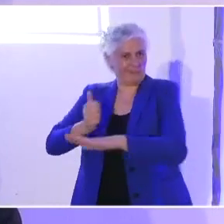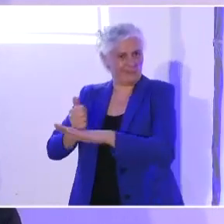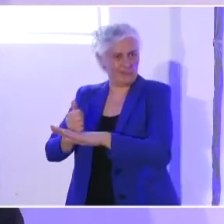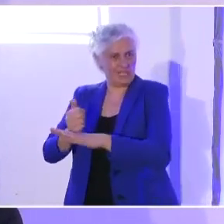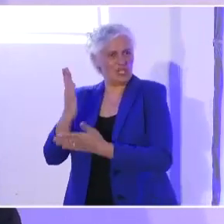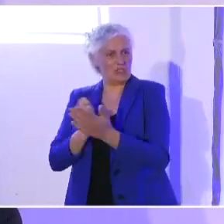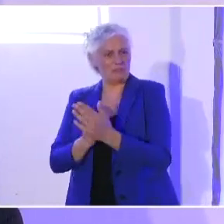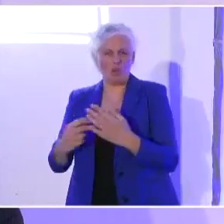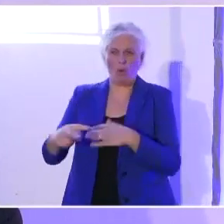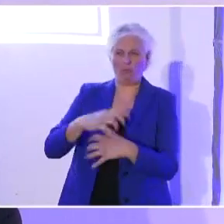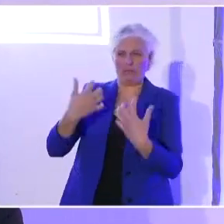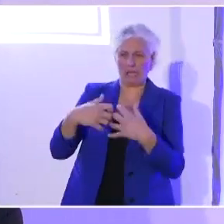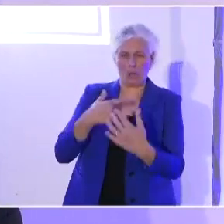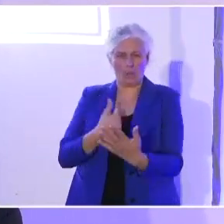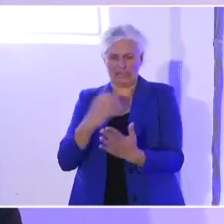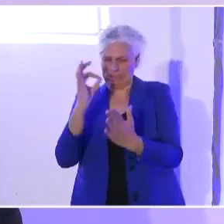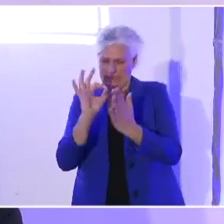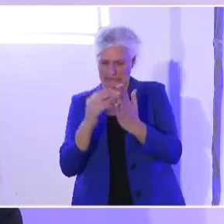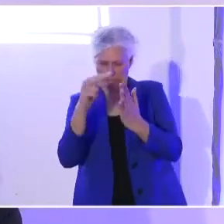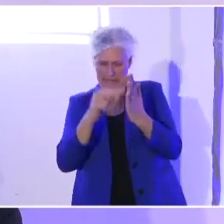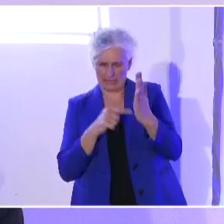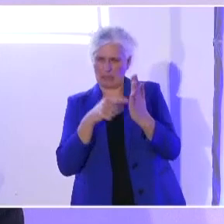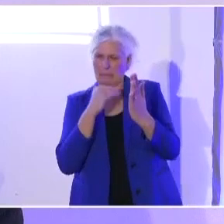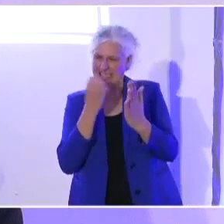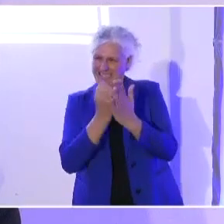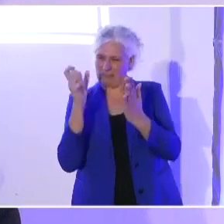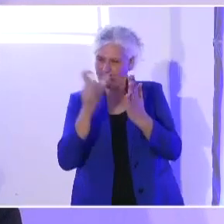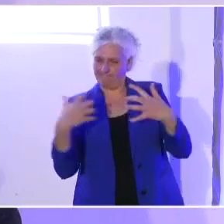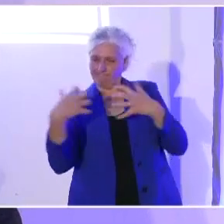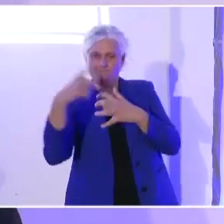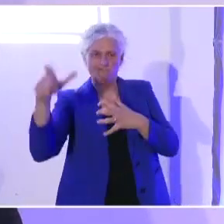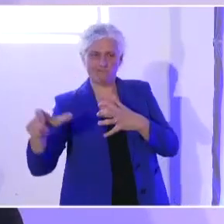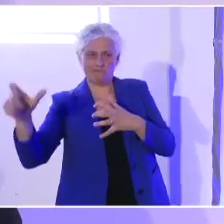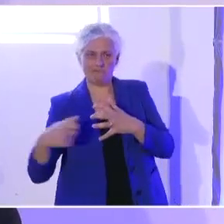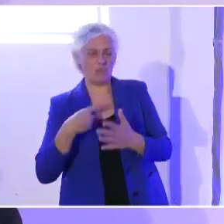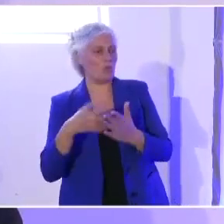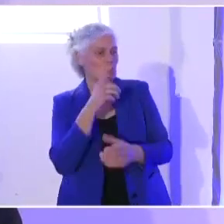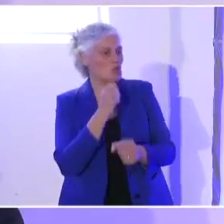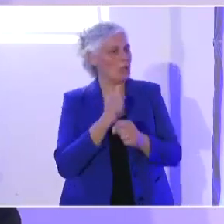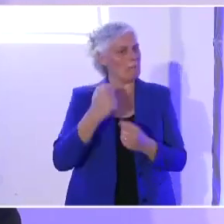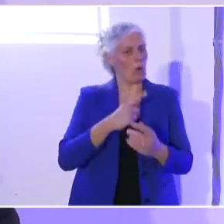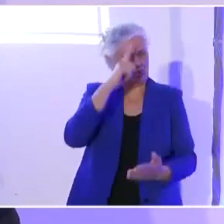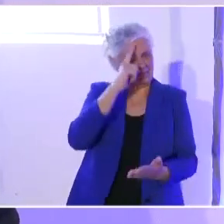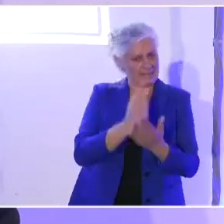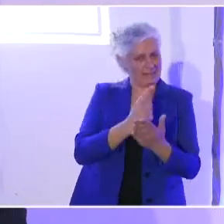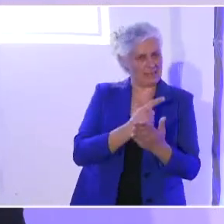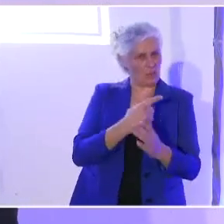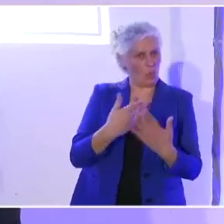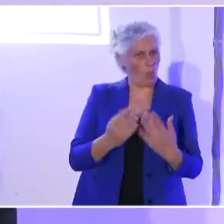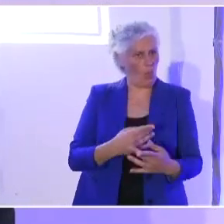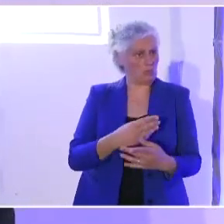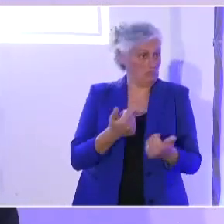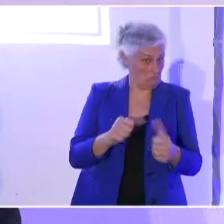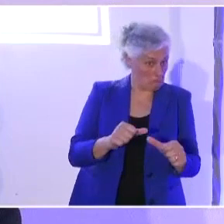overly technical interpretations of personal data breaches, or looking at parts of its prior decisions that found something was or